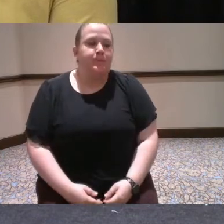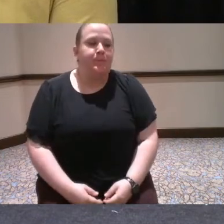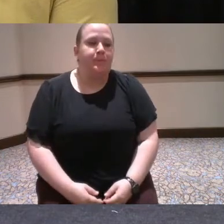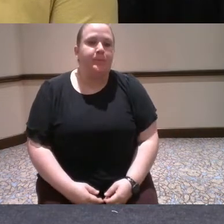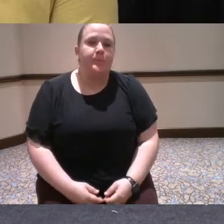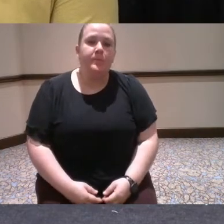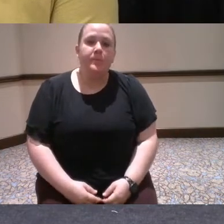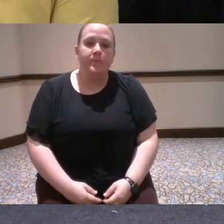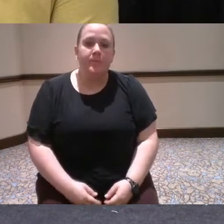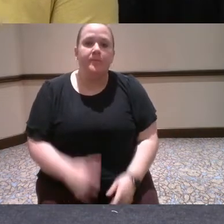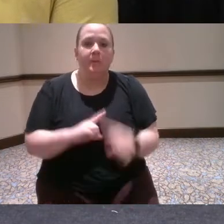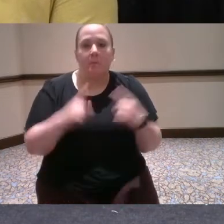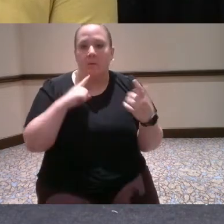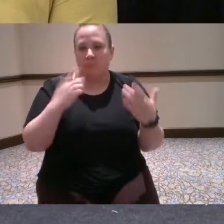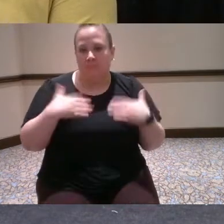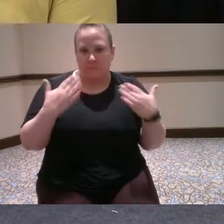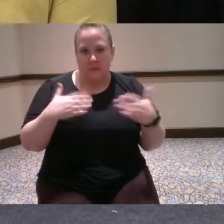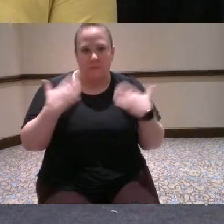but